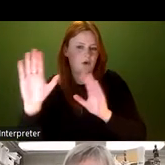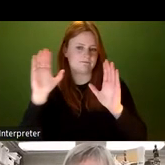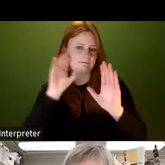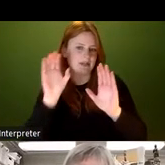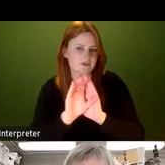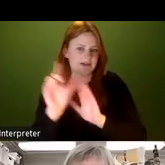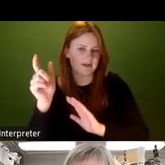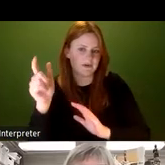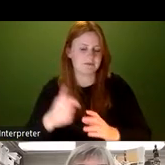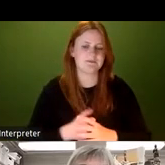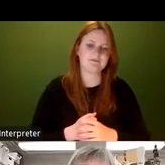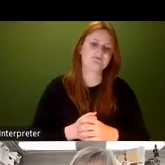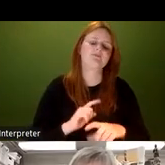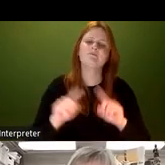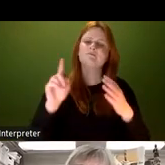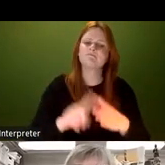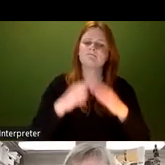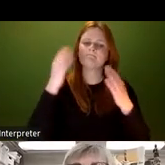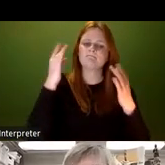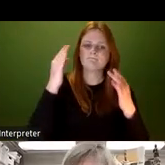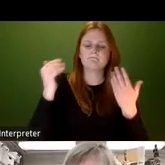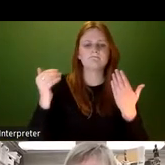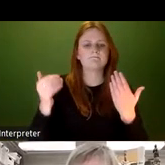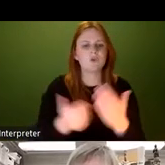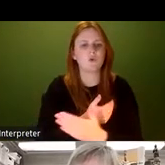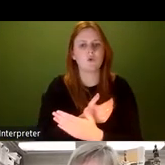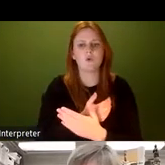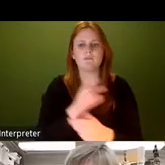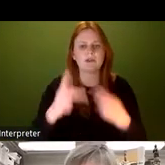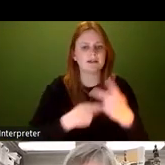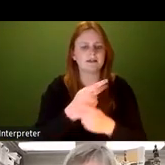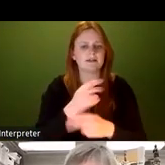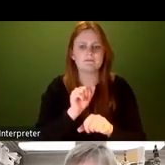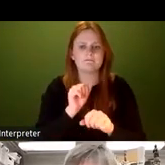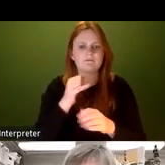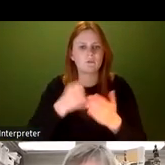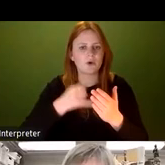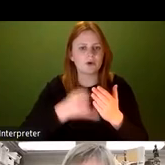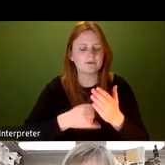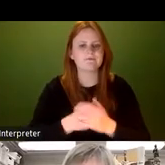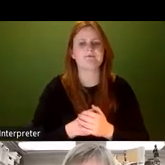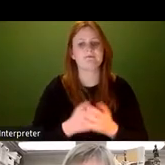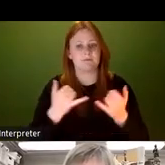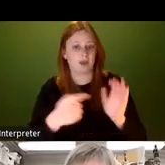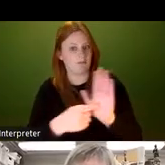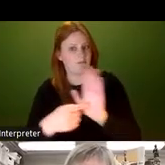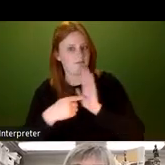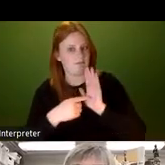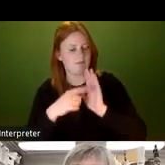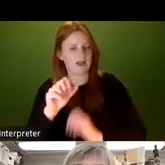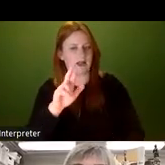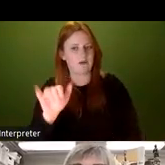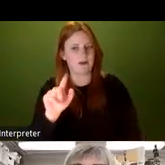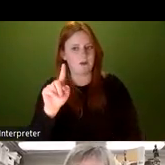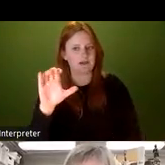me thinking about a new body of work now showing at Gallery